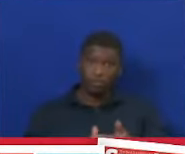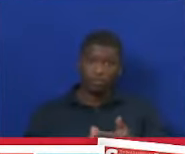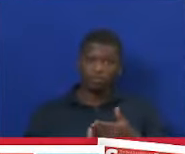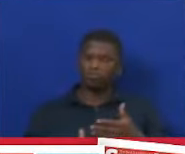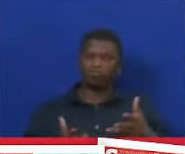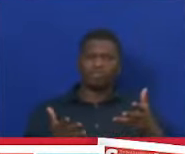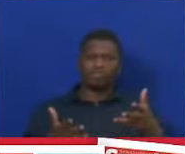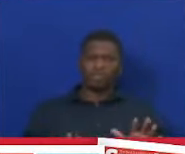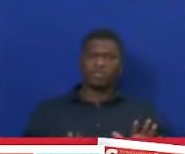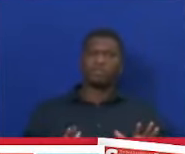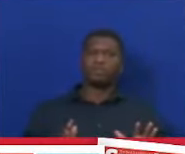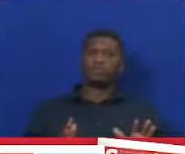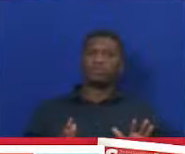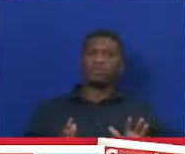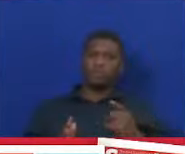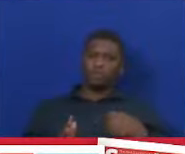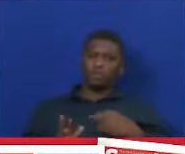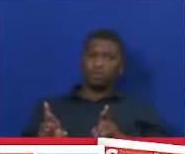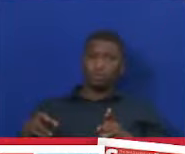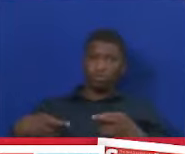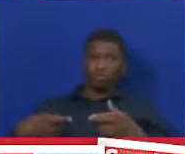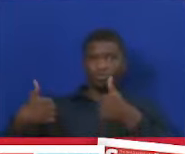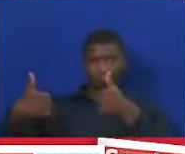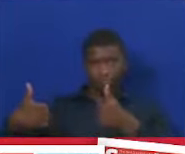inside the room. He provided us with